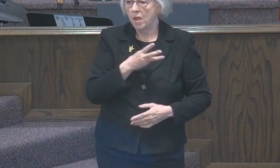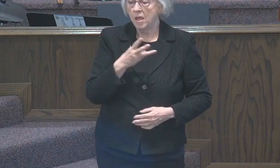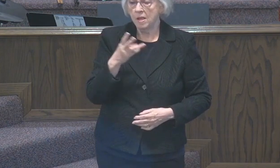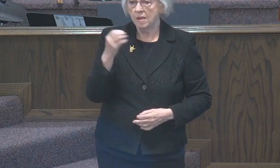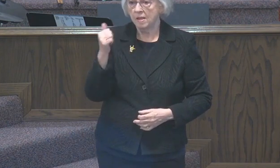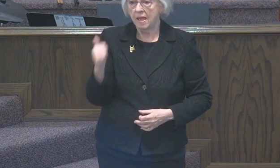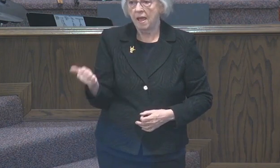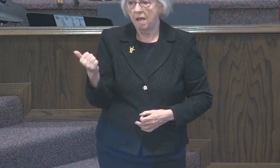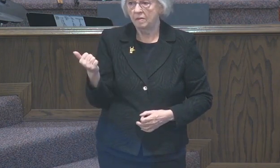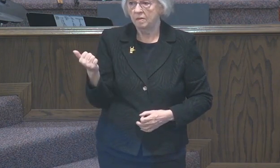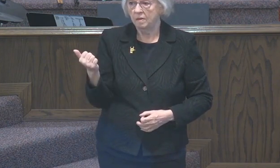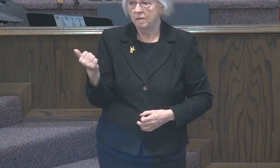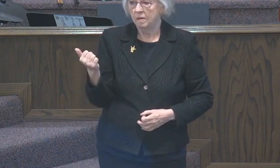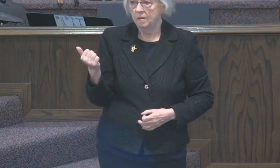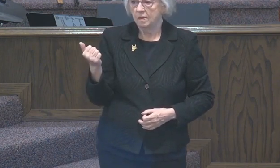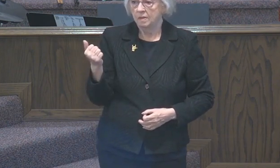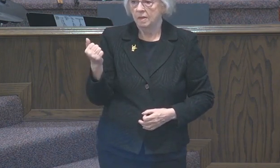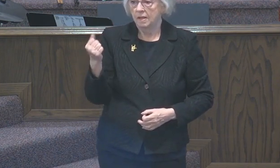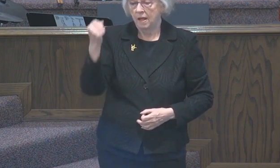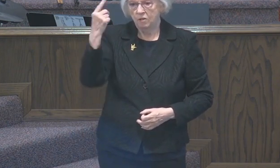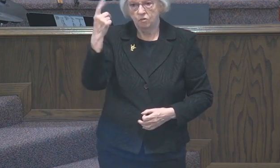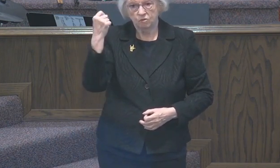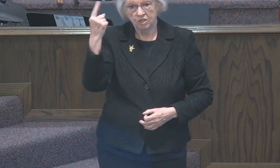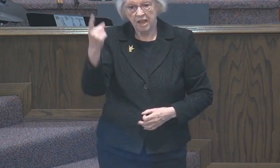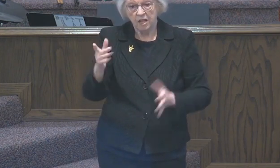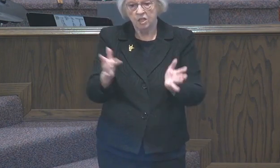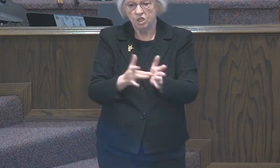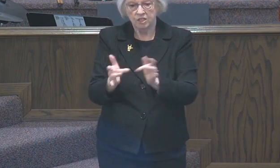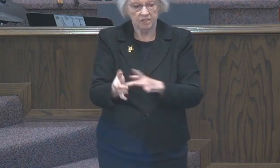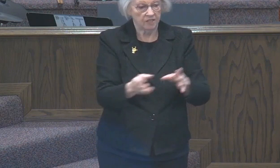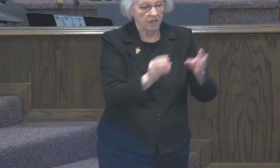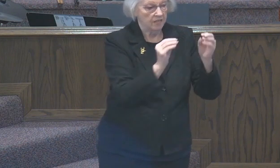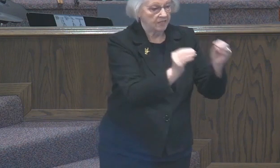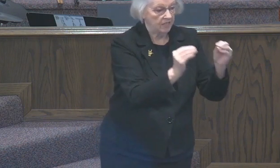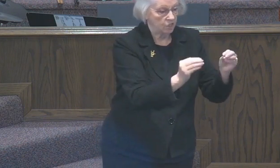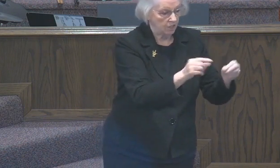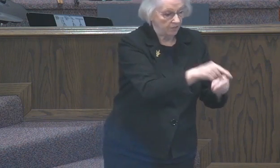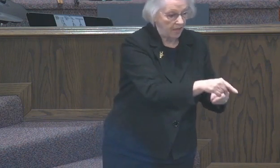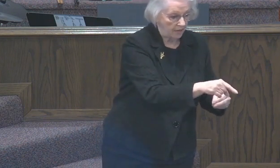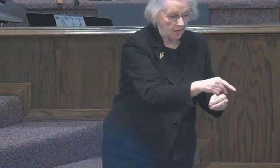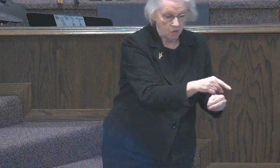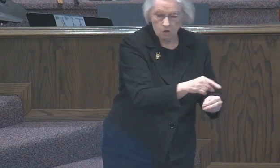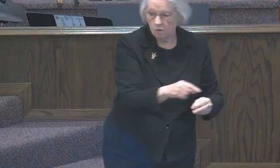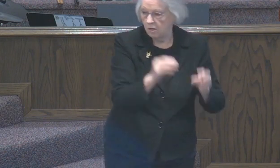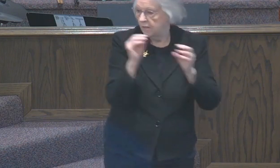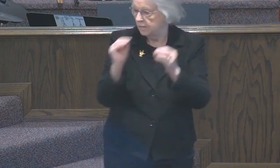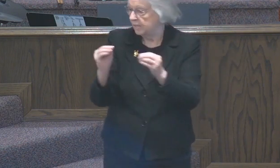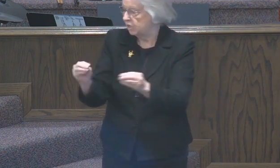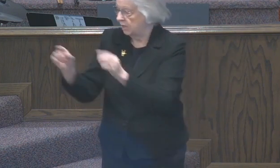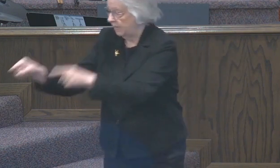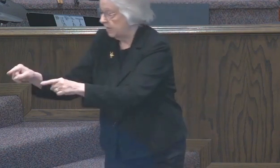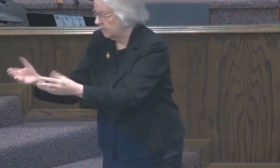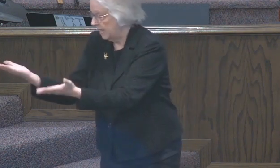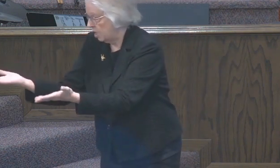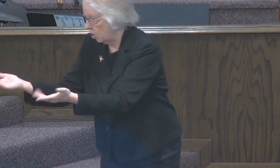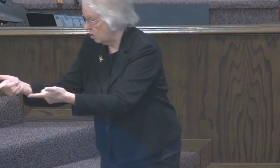Scripture, Jesus is teaching that here, and then we kind of tell ourselves that's the only thing Jesus is teaching in that Scripture. And